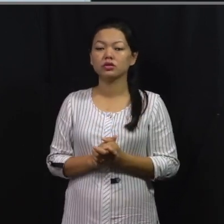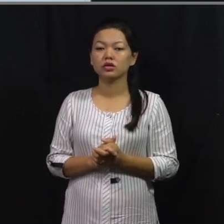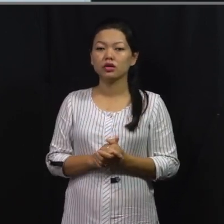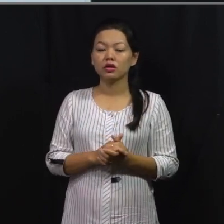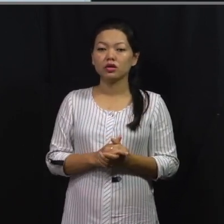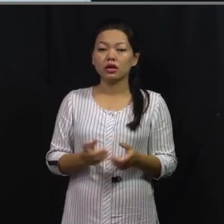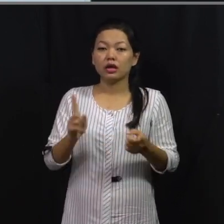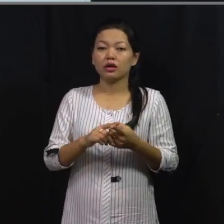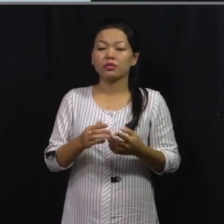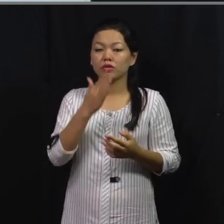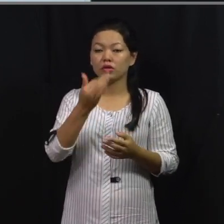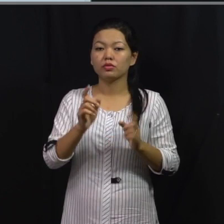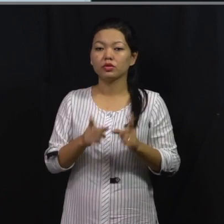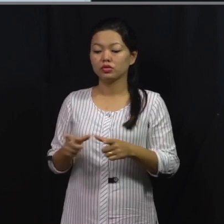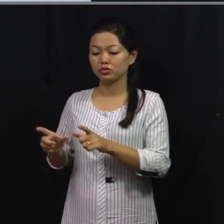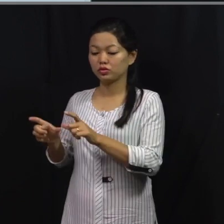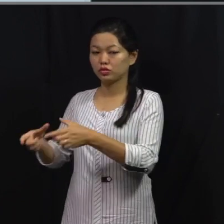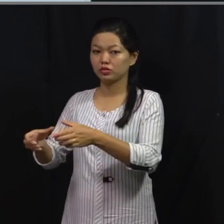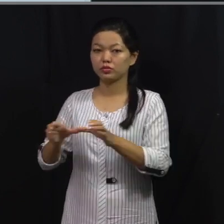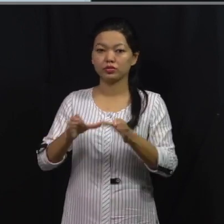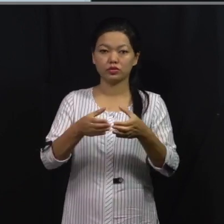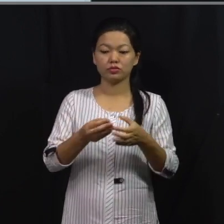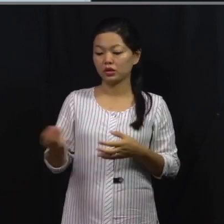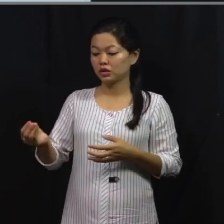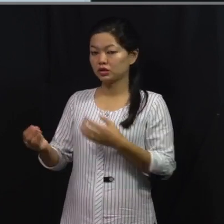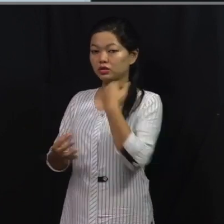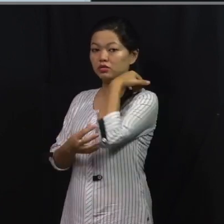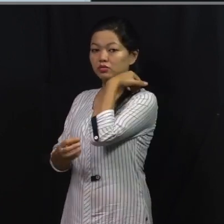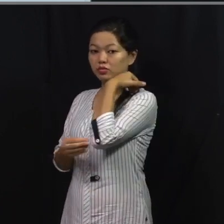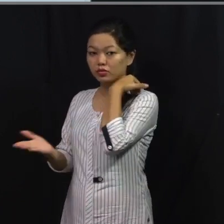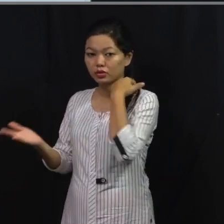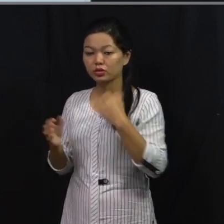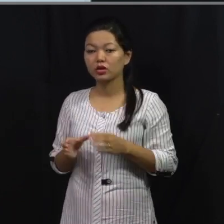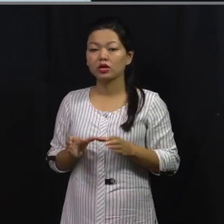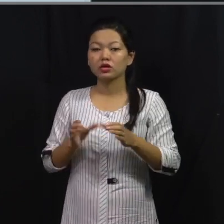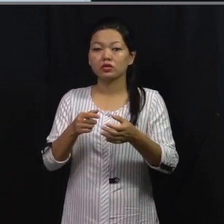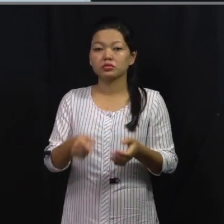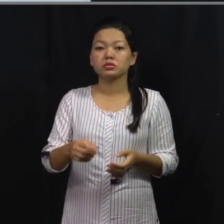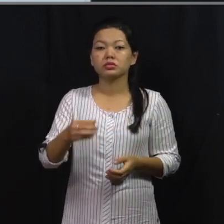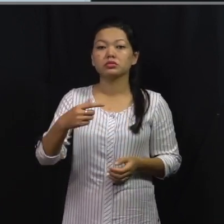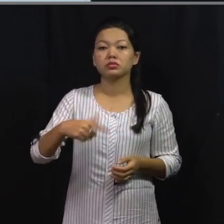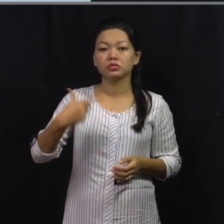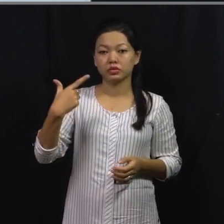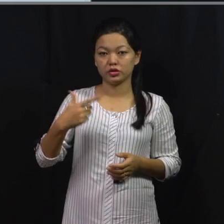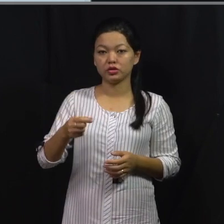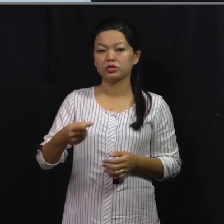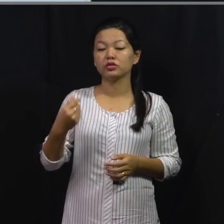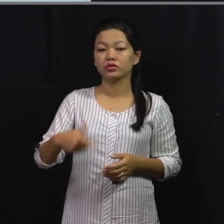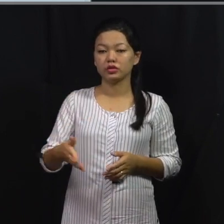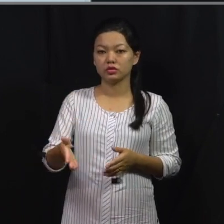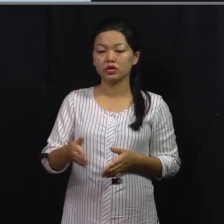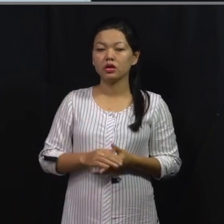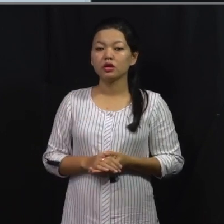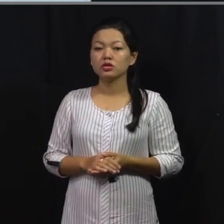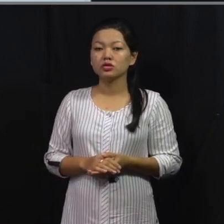of people who are deprived of their opportunities, or they are not given the same reward, okay, for